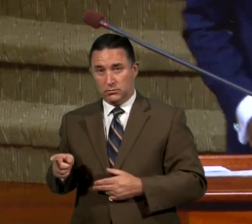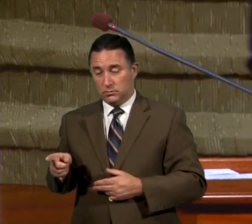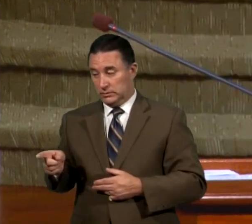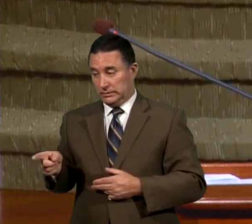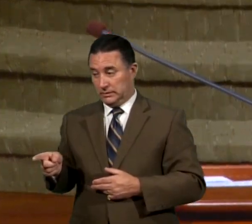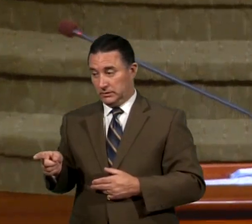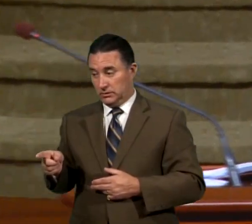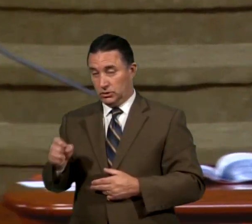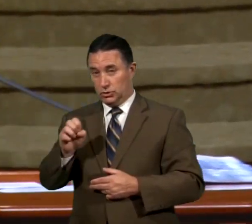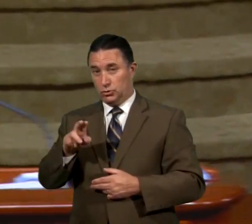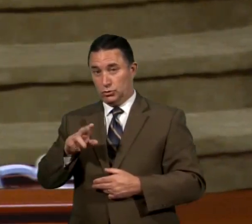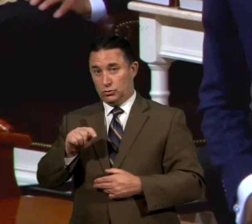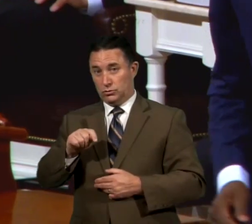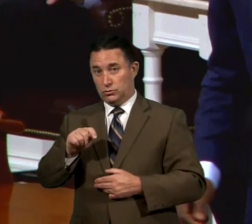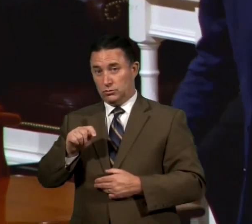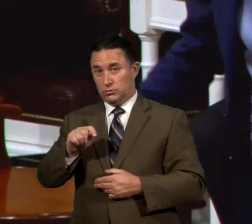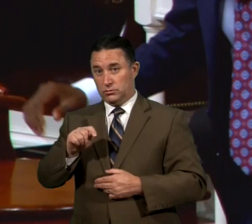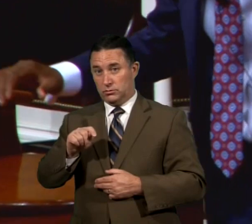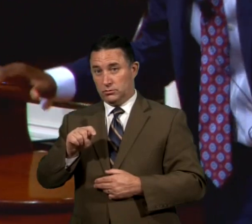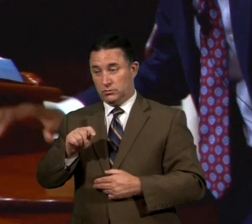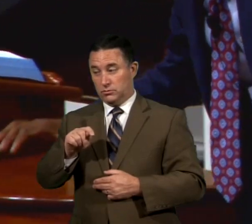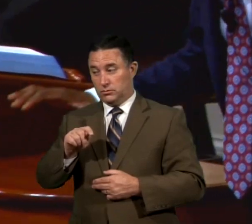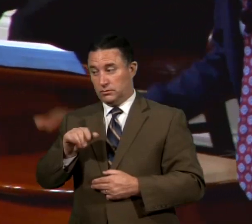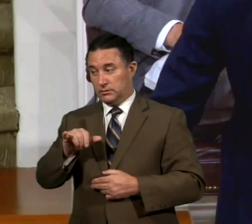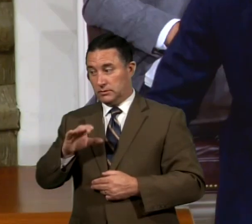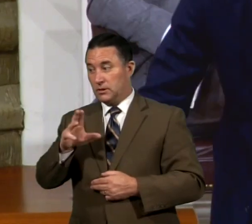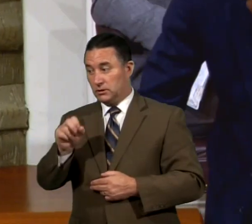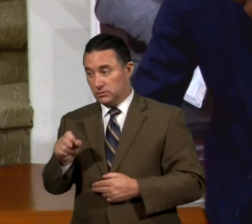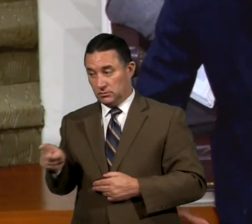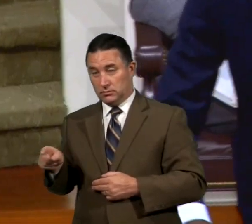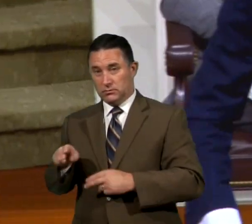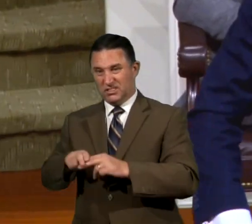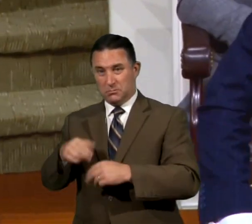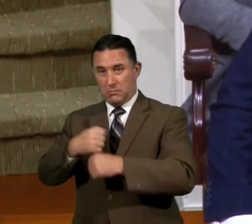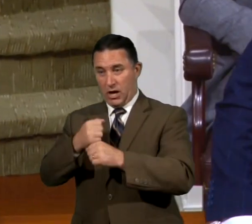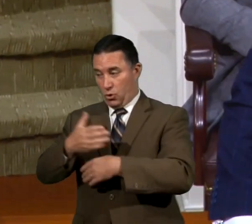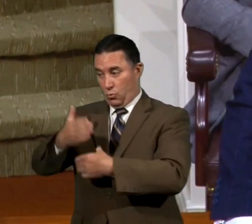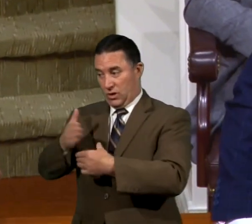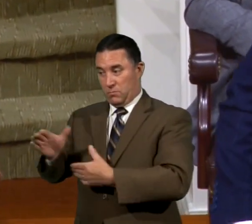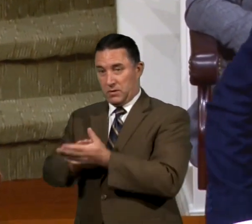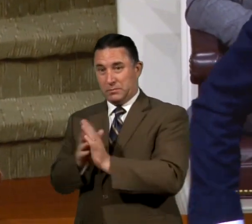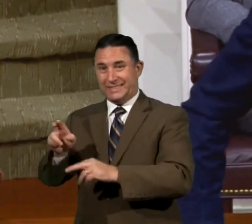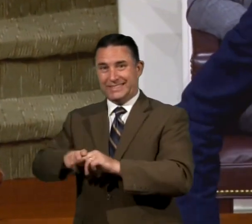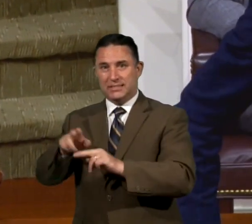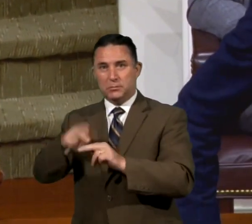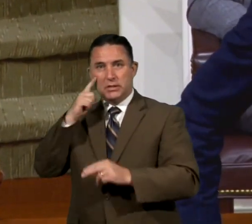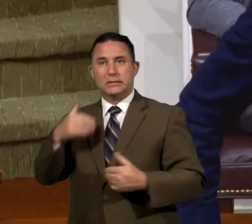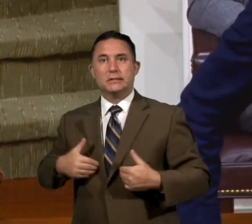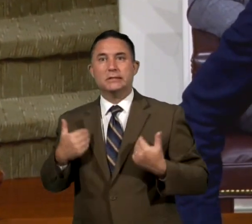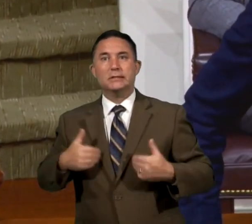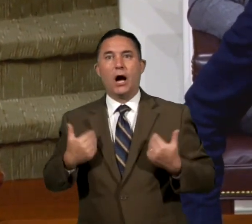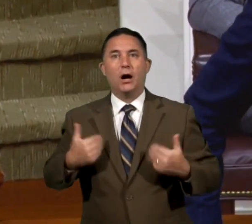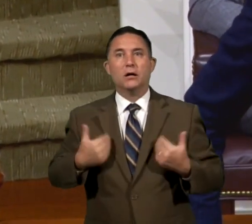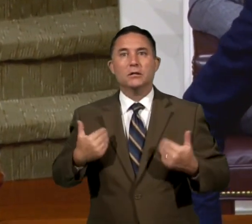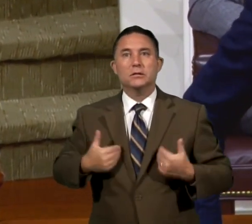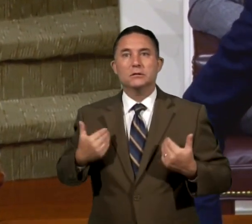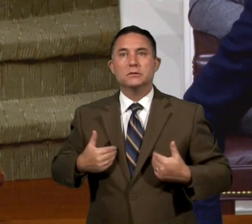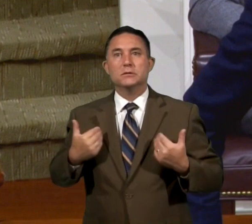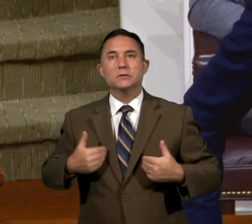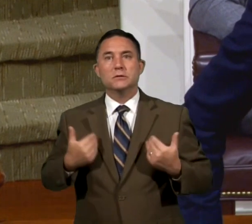He sat in the seat. He made the window into his seat because he was young.